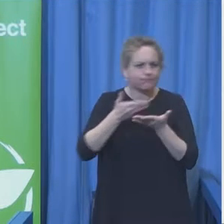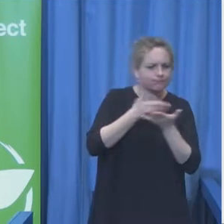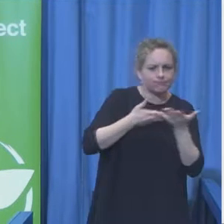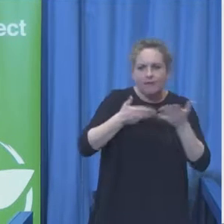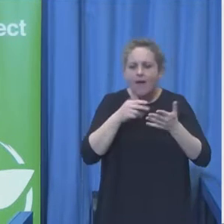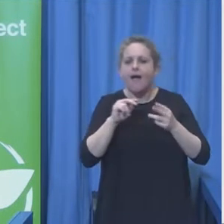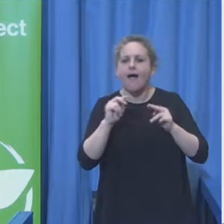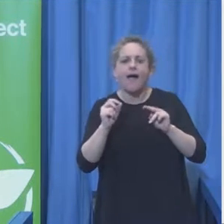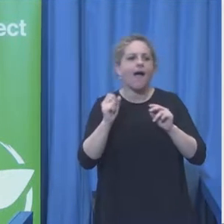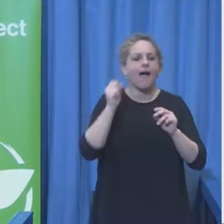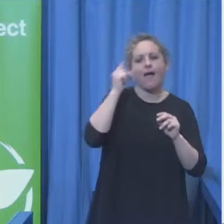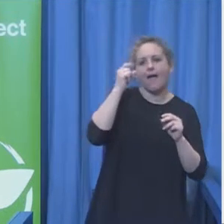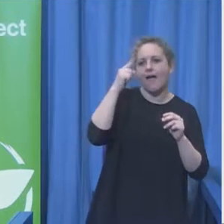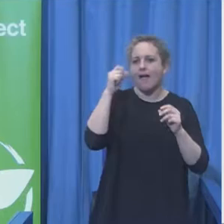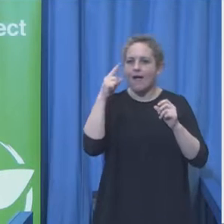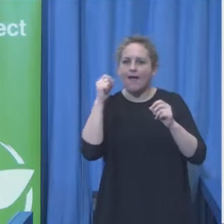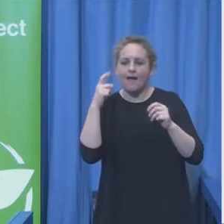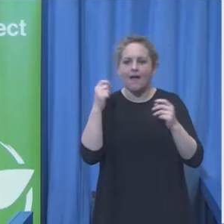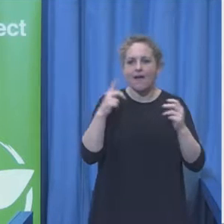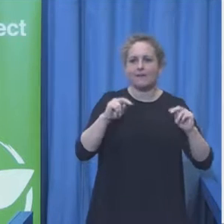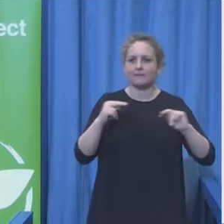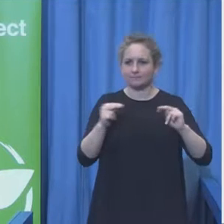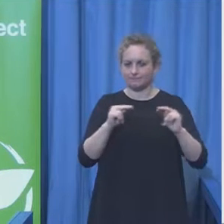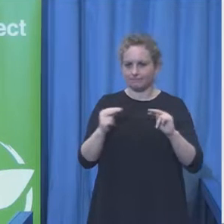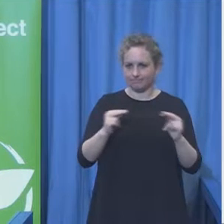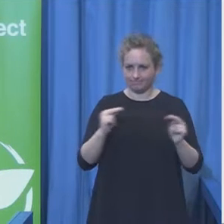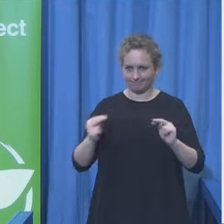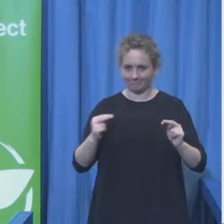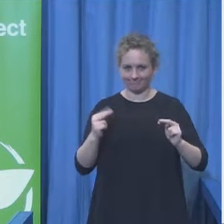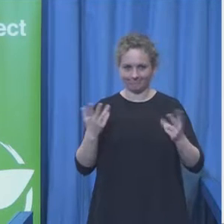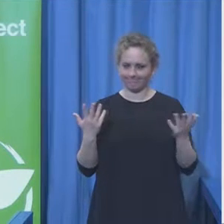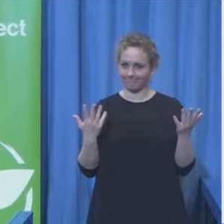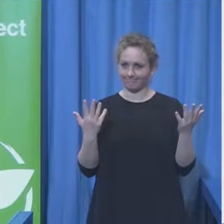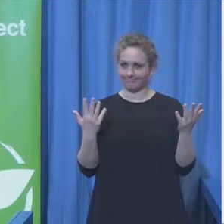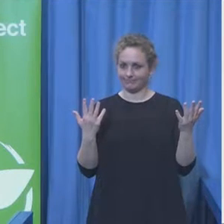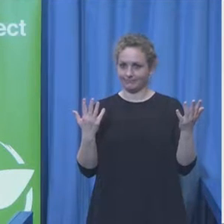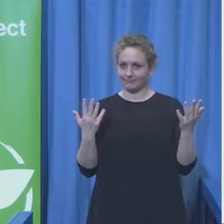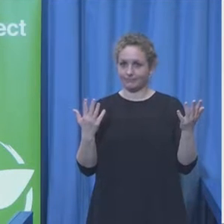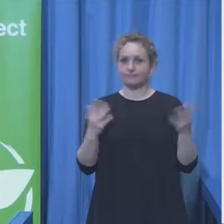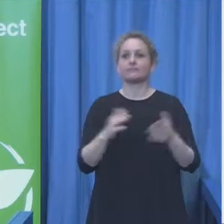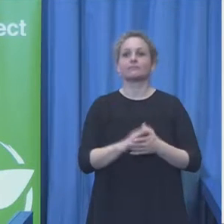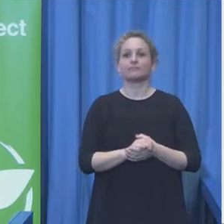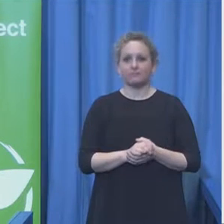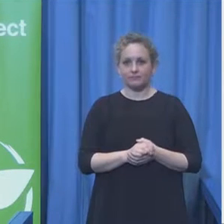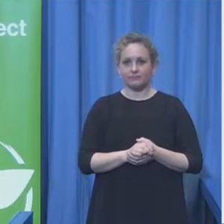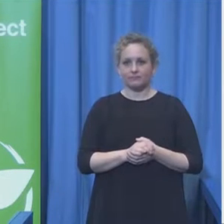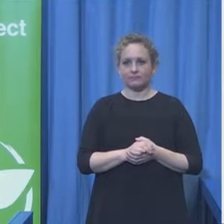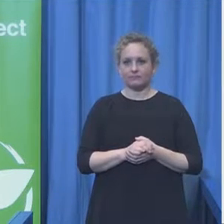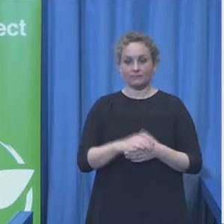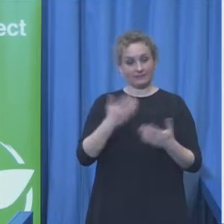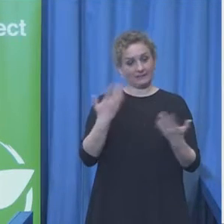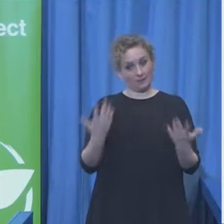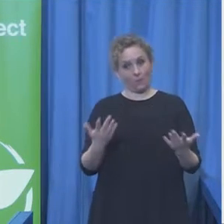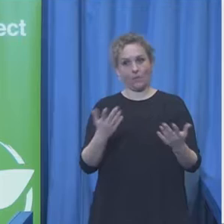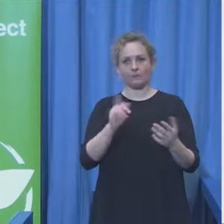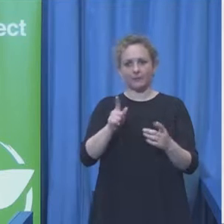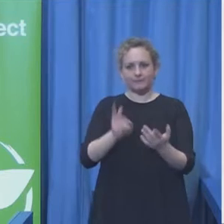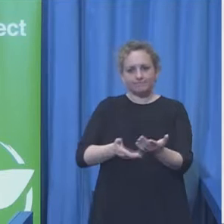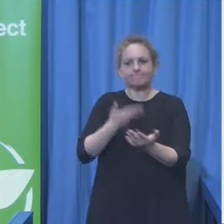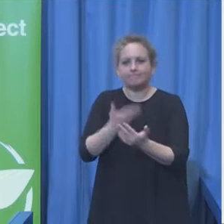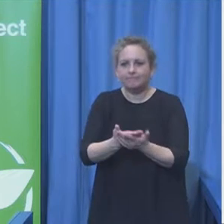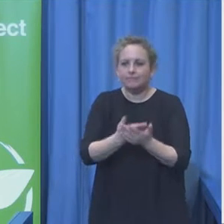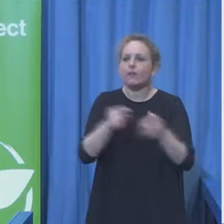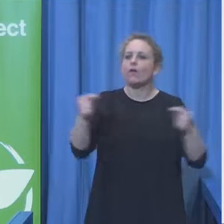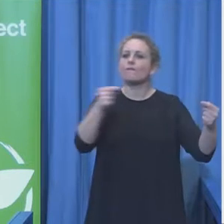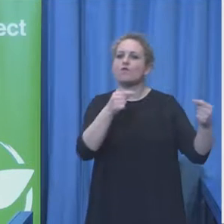mandates. So this is our work, actually, to provide a forum for everybody, all stakeholders, above all member states,